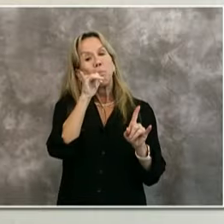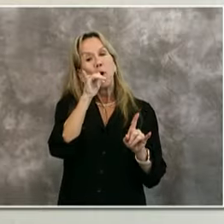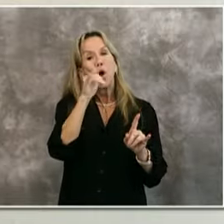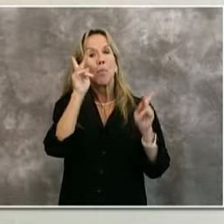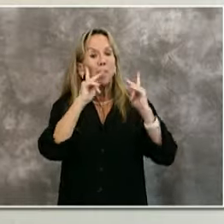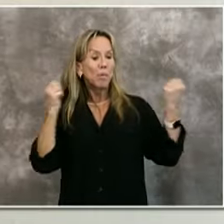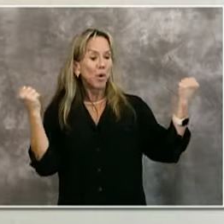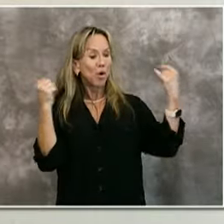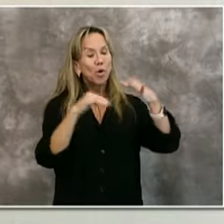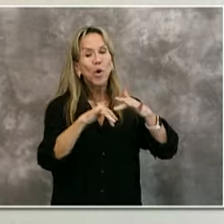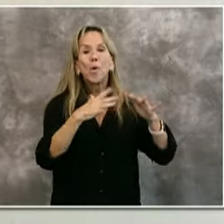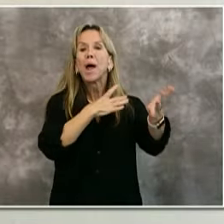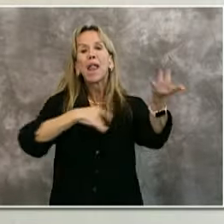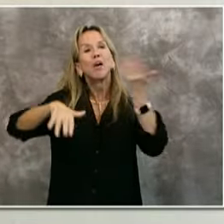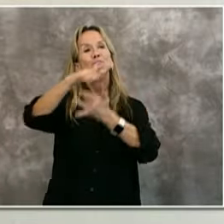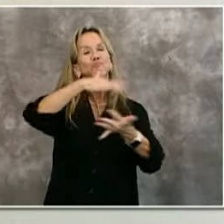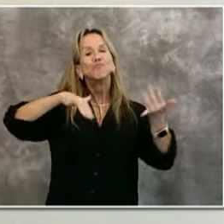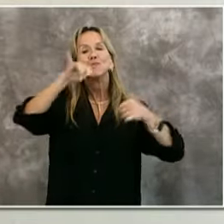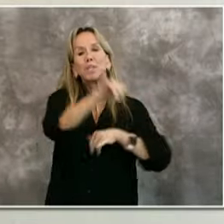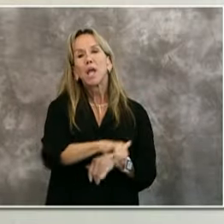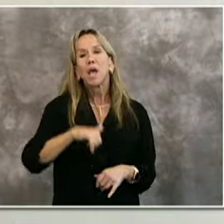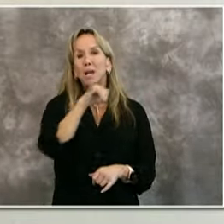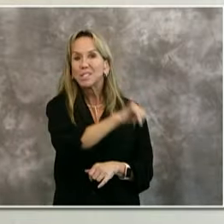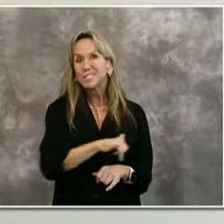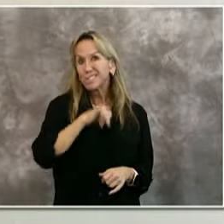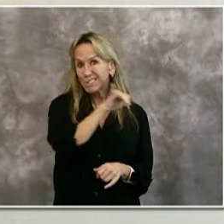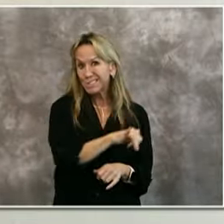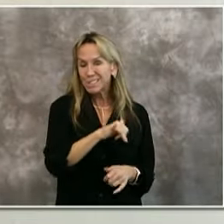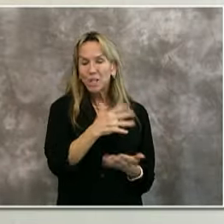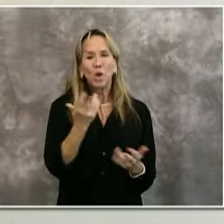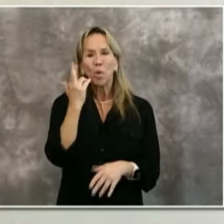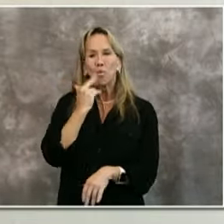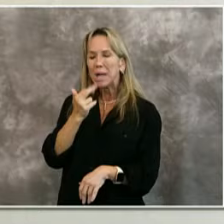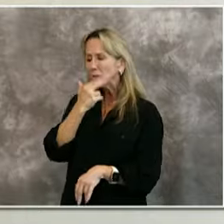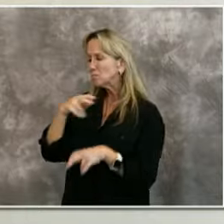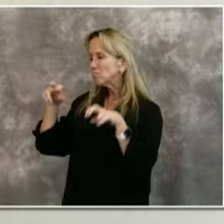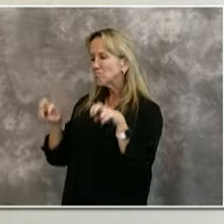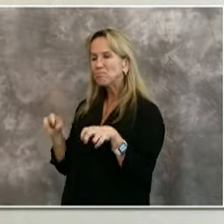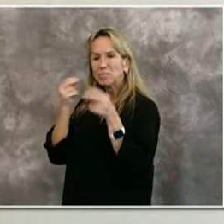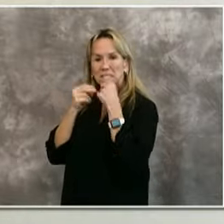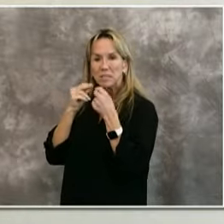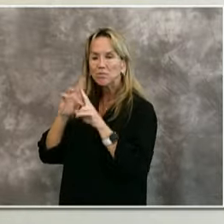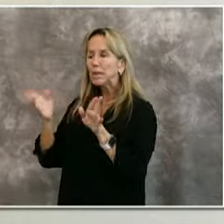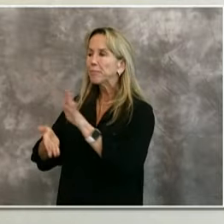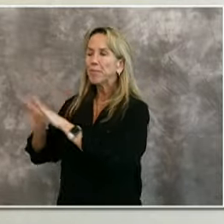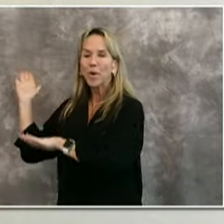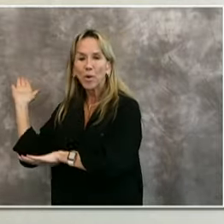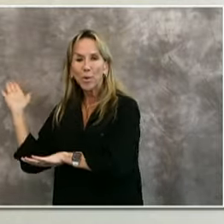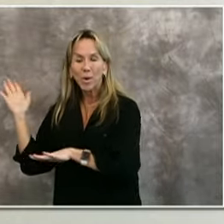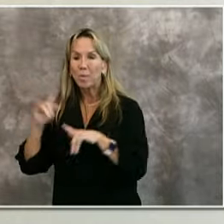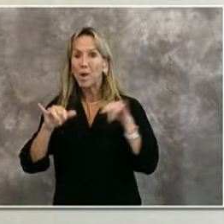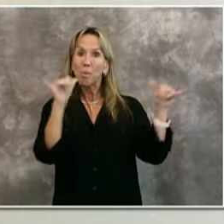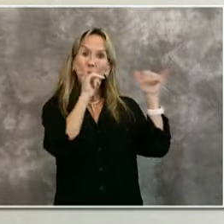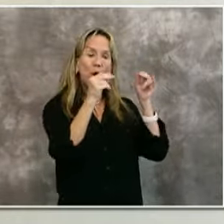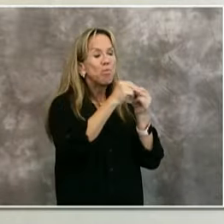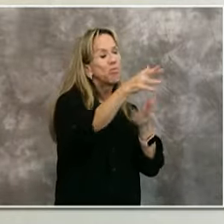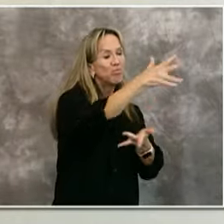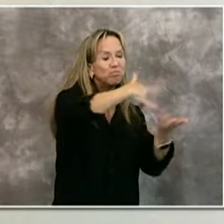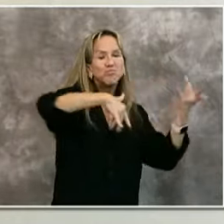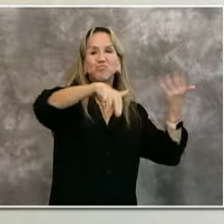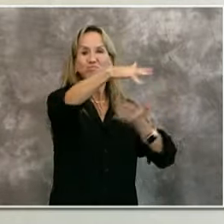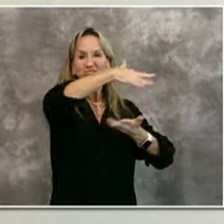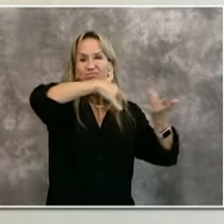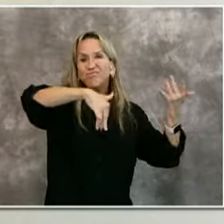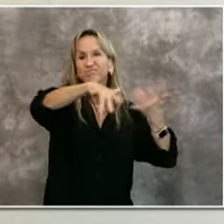time in a bar setting than they would in a restaurant associated with eating food. And that increased time leads to